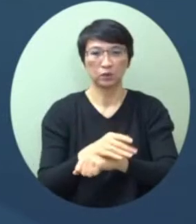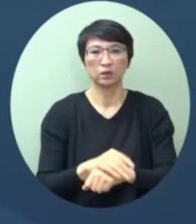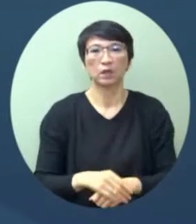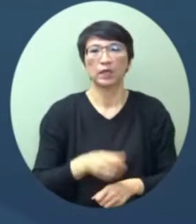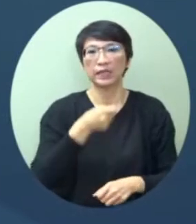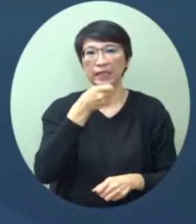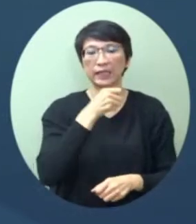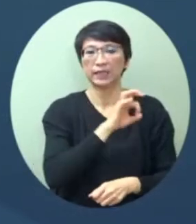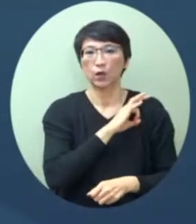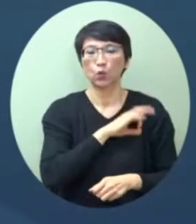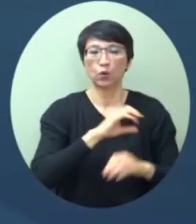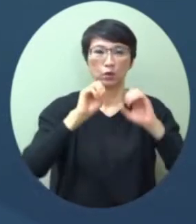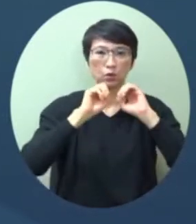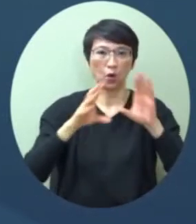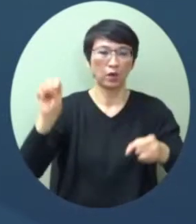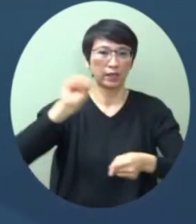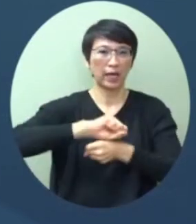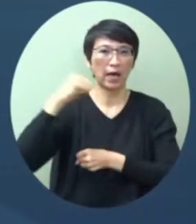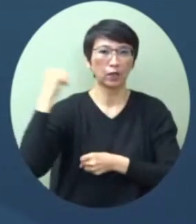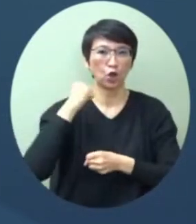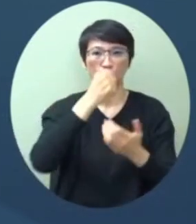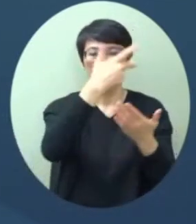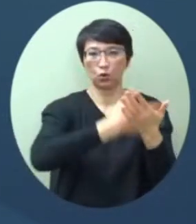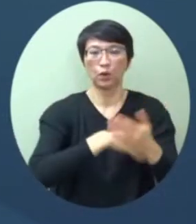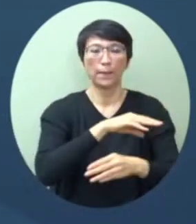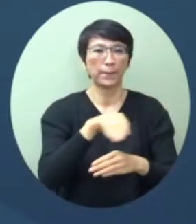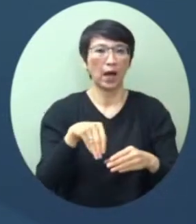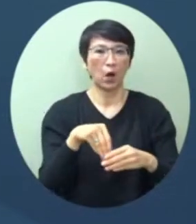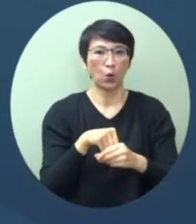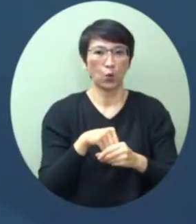the HA has got a hotline, and I understand that at